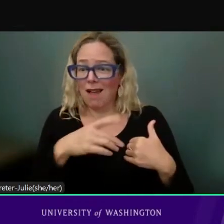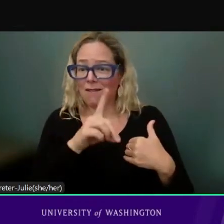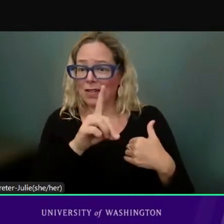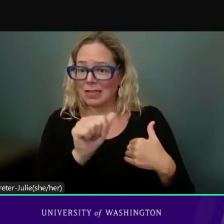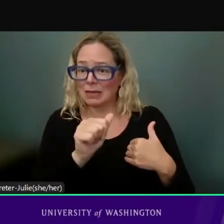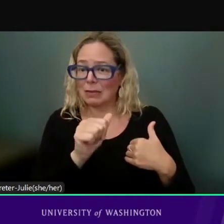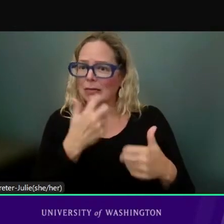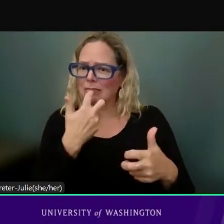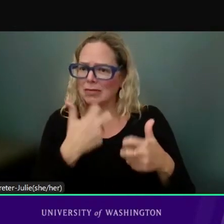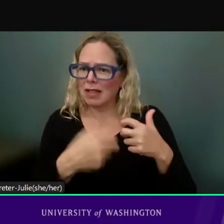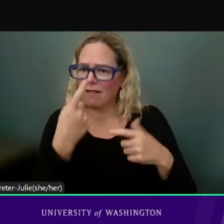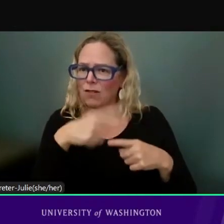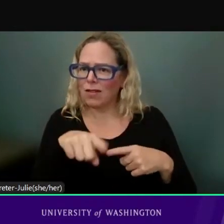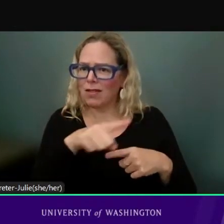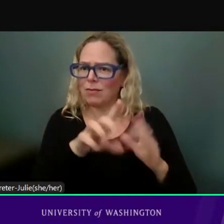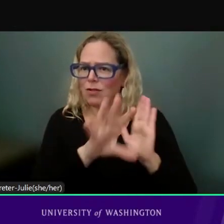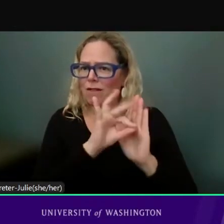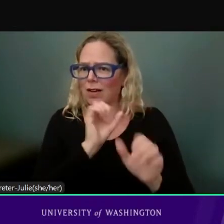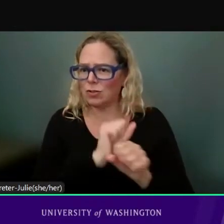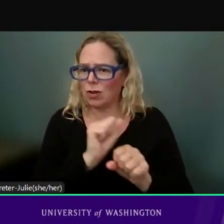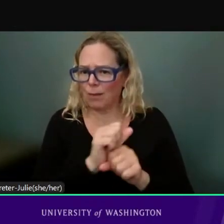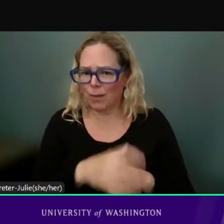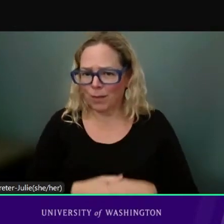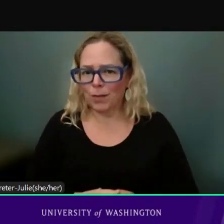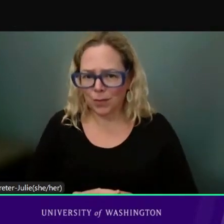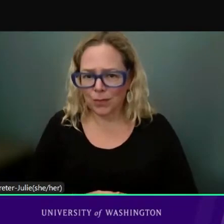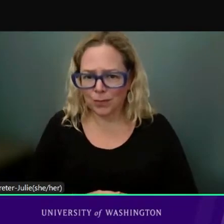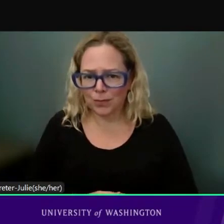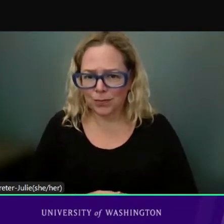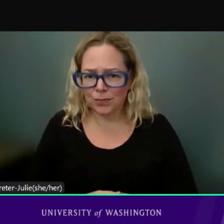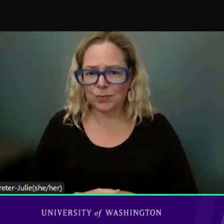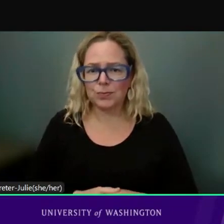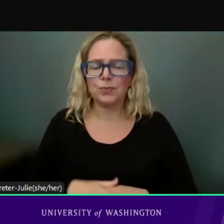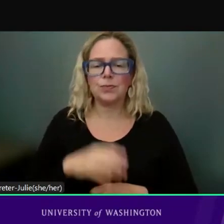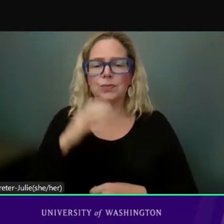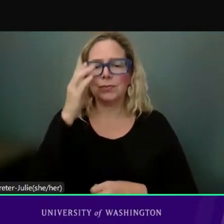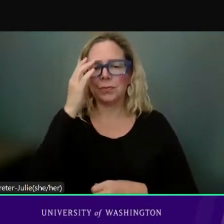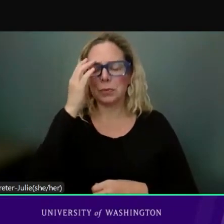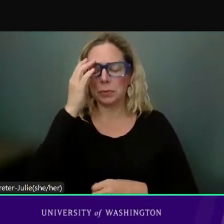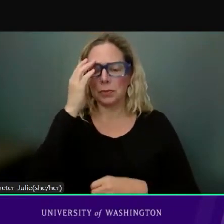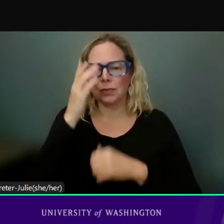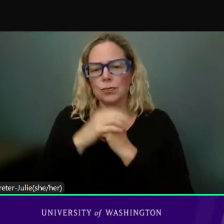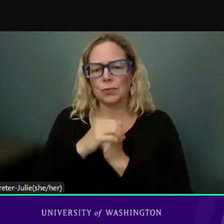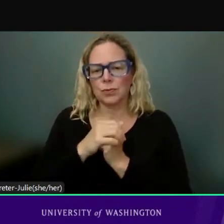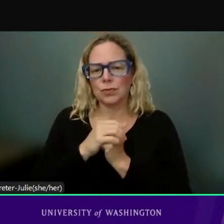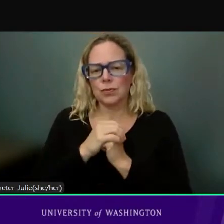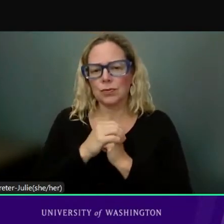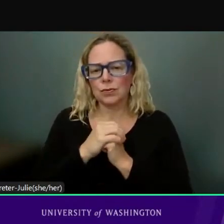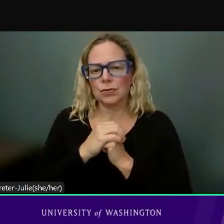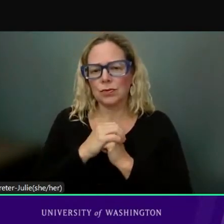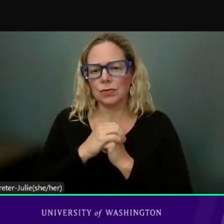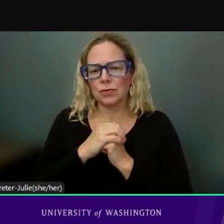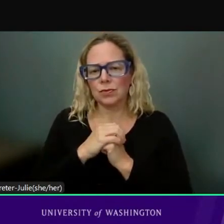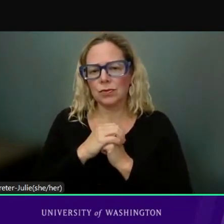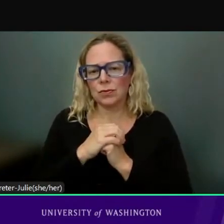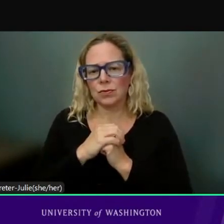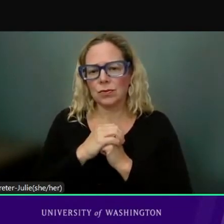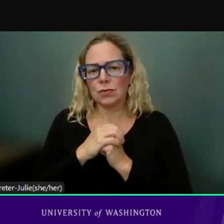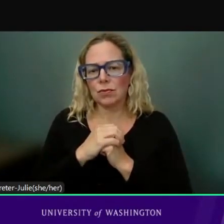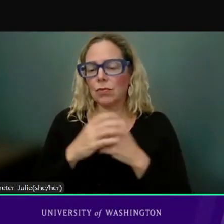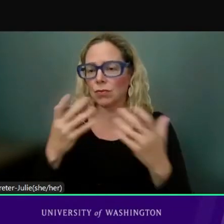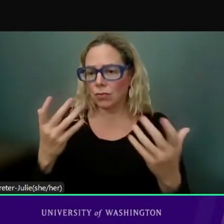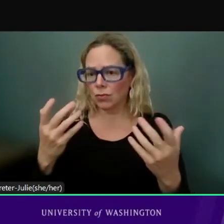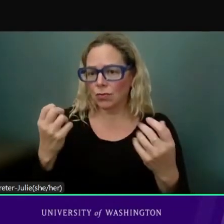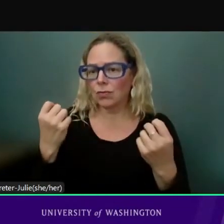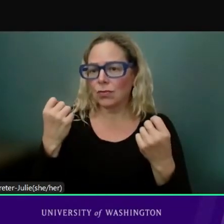credentials required in healthcare, they might be more likely to secure a job. But still, because of